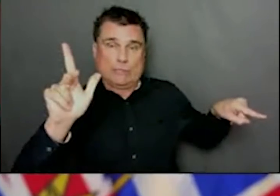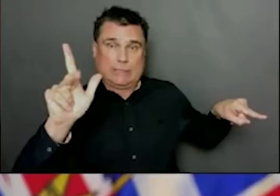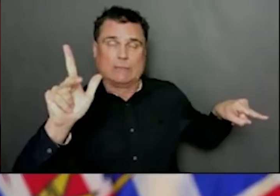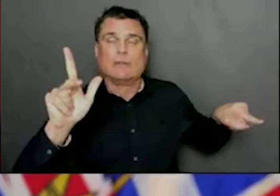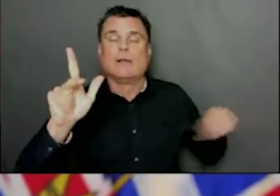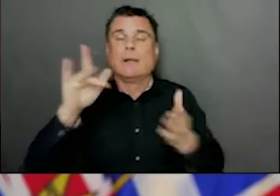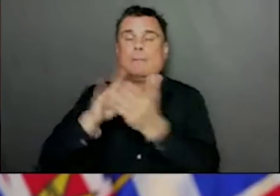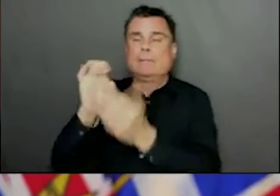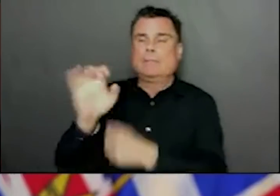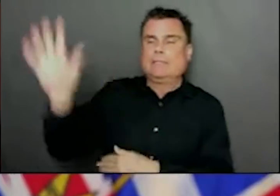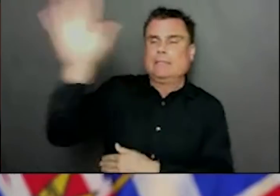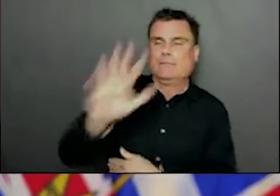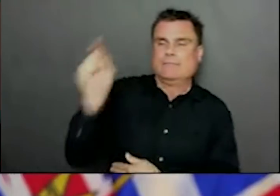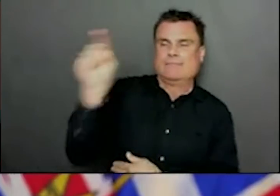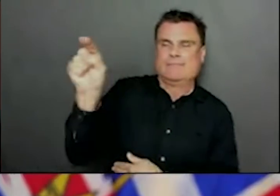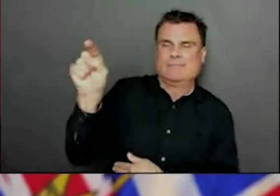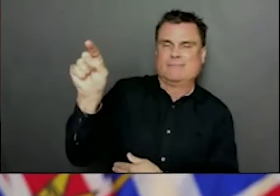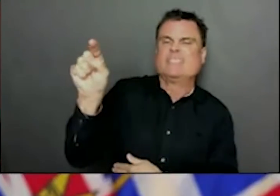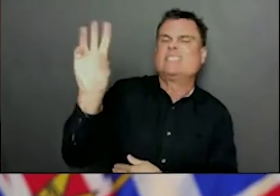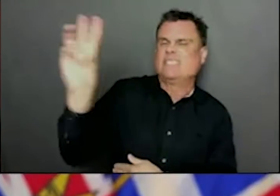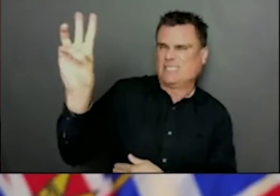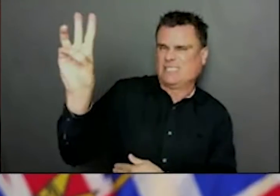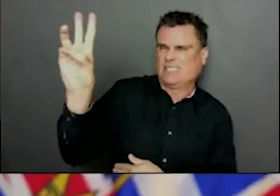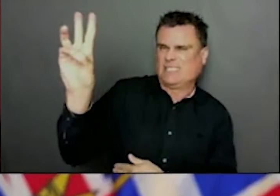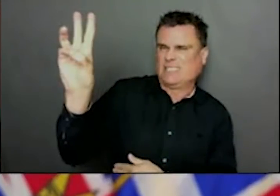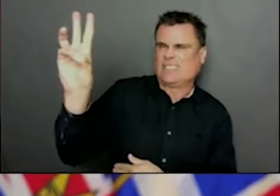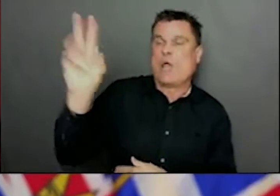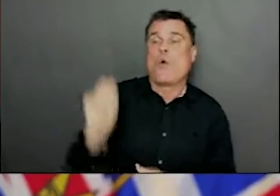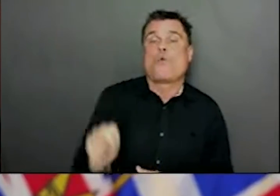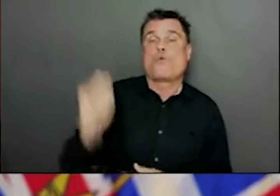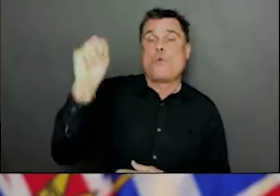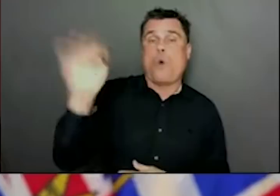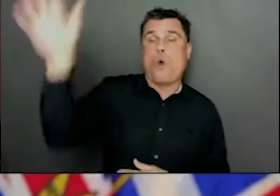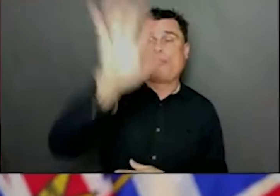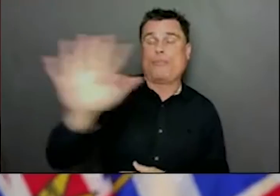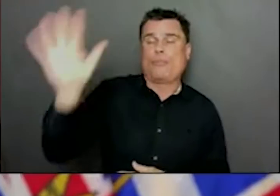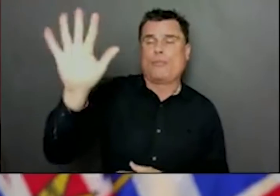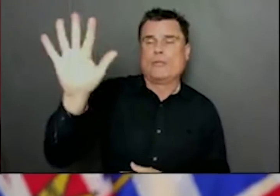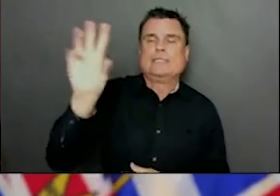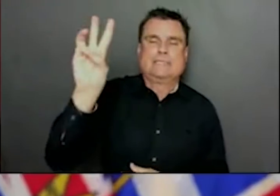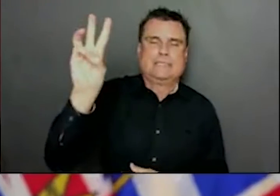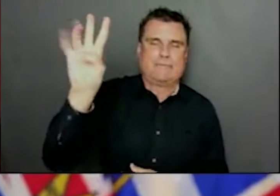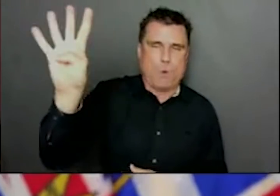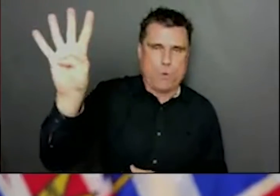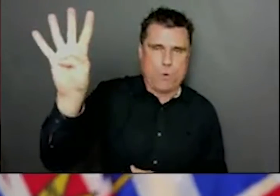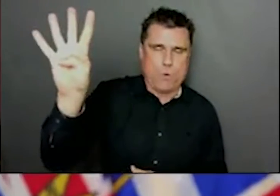in Interior Health, and 64 people in the Northern Health Region. We now have